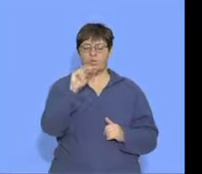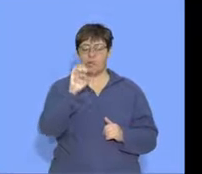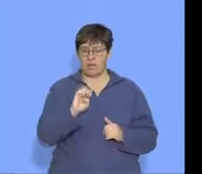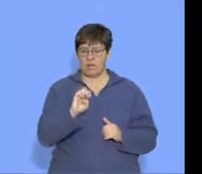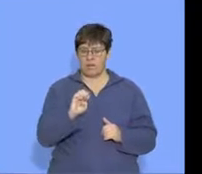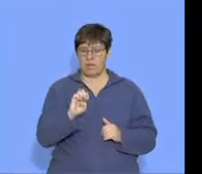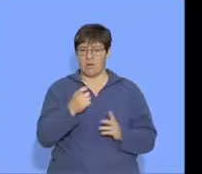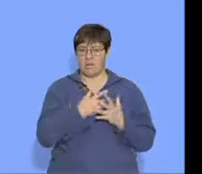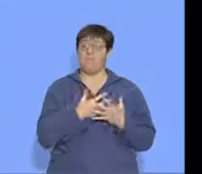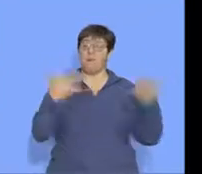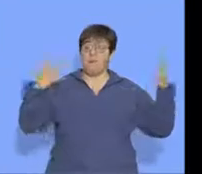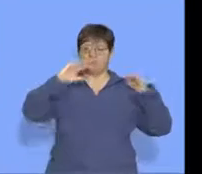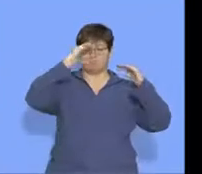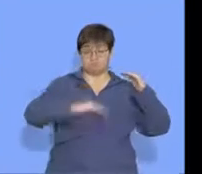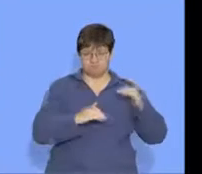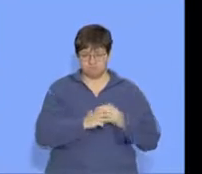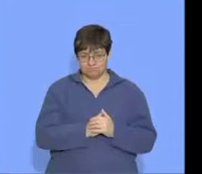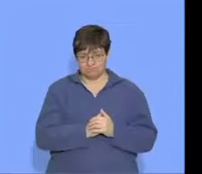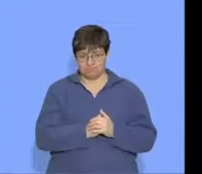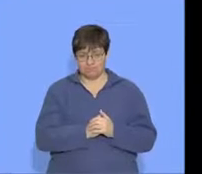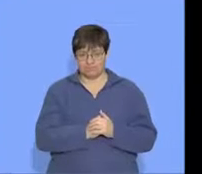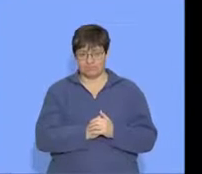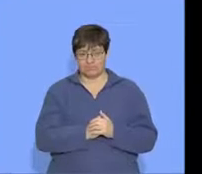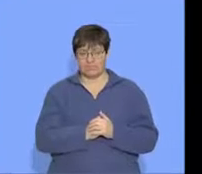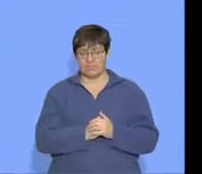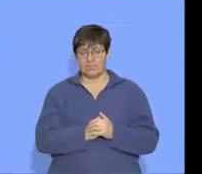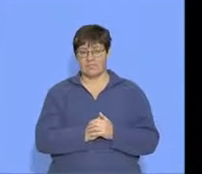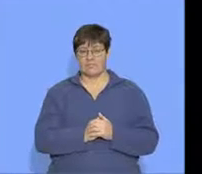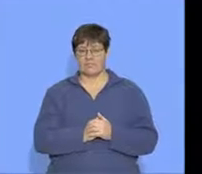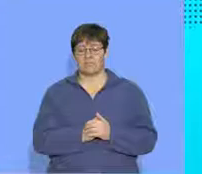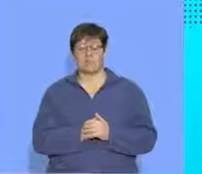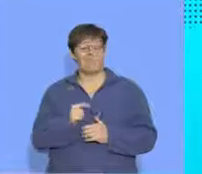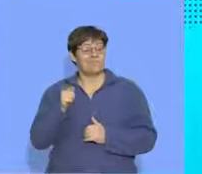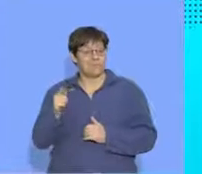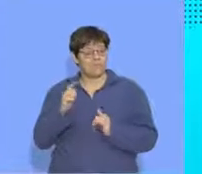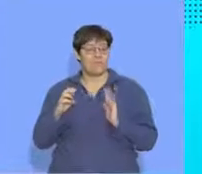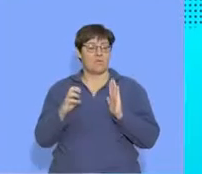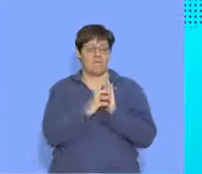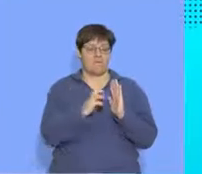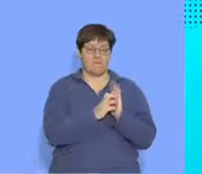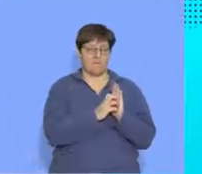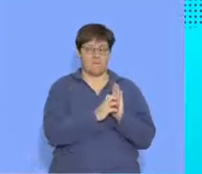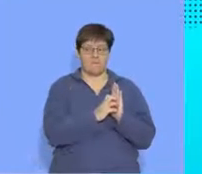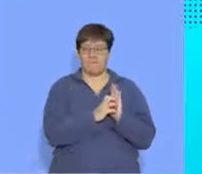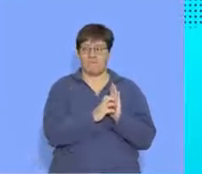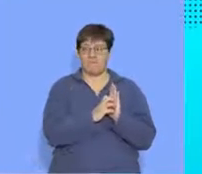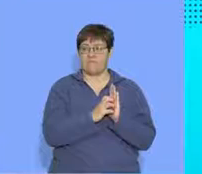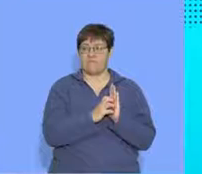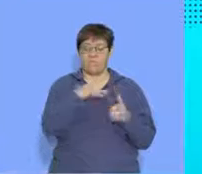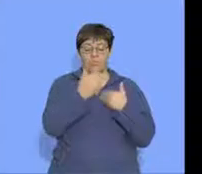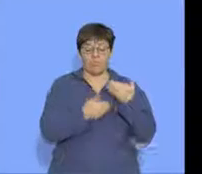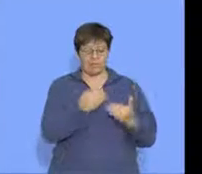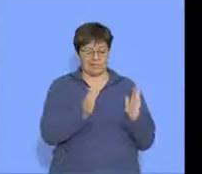the greatest? So guys, again, this graph illustrates the process